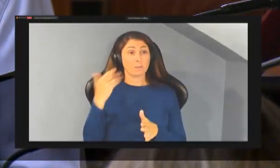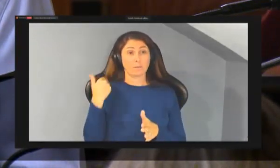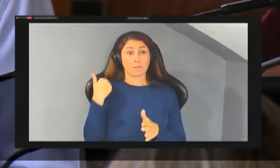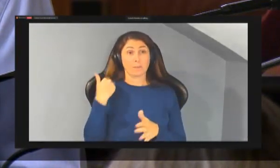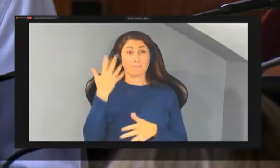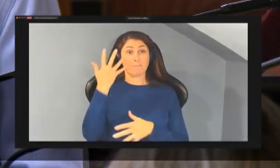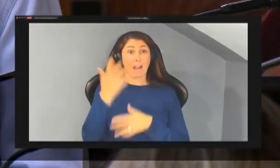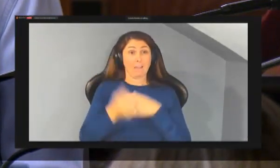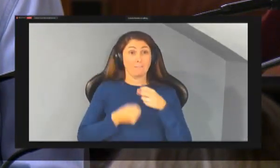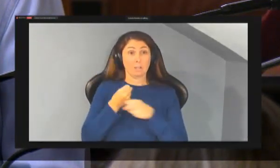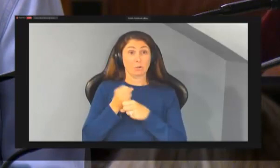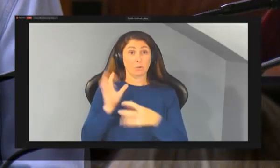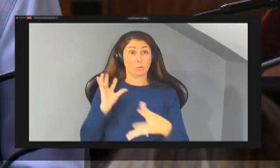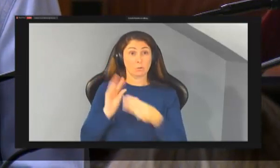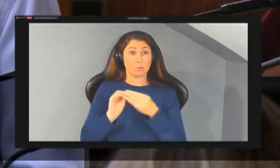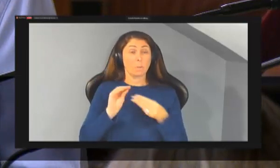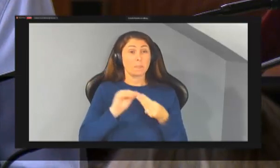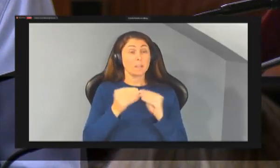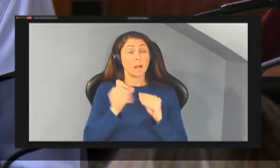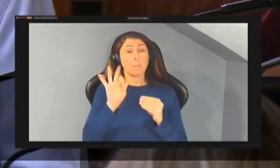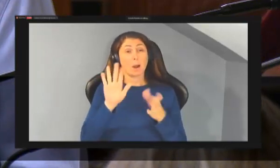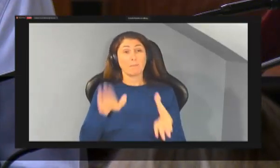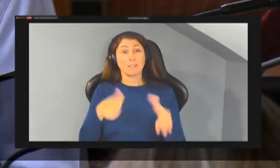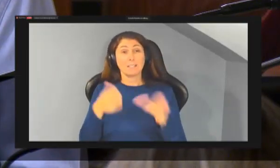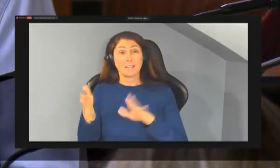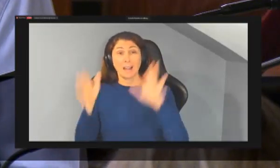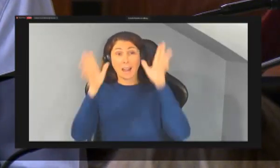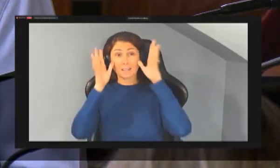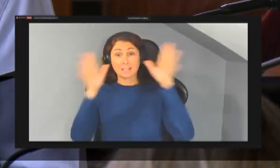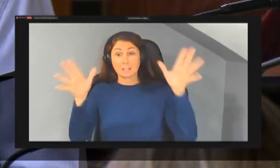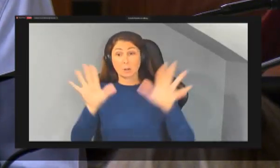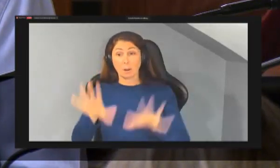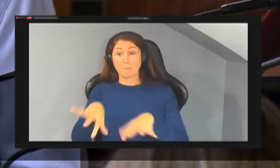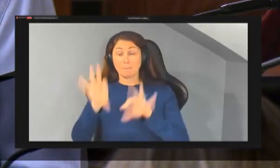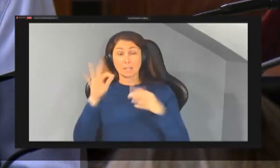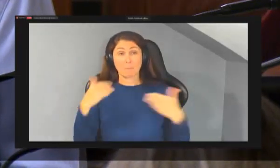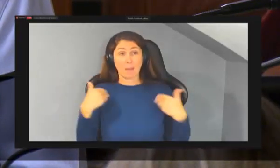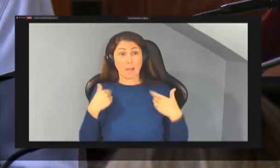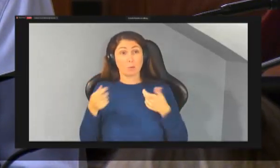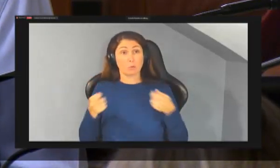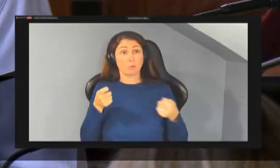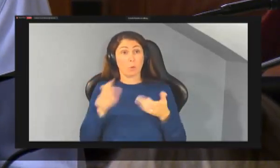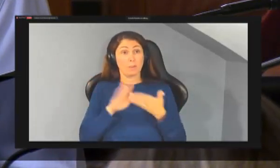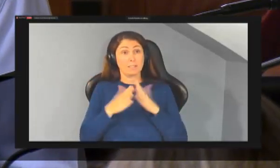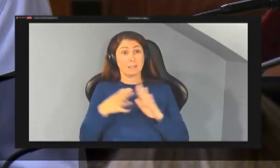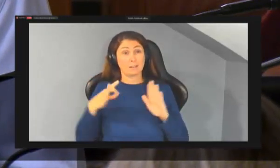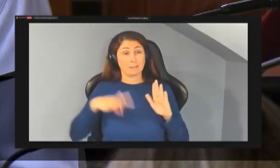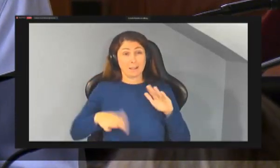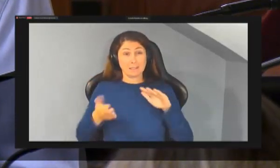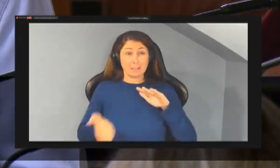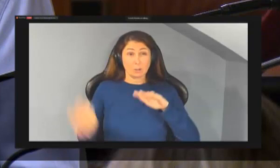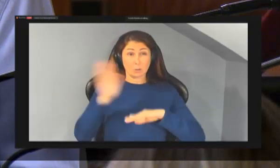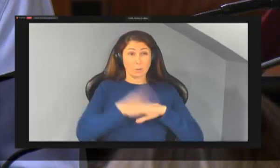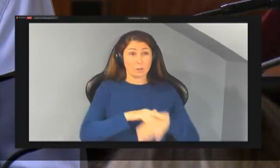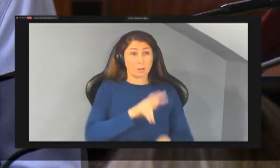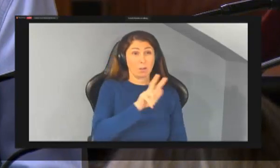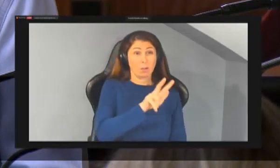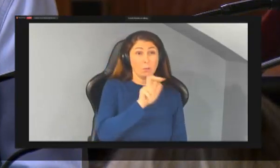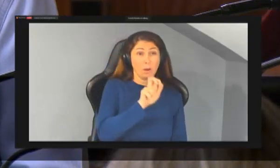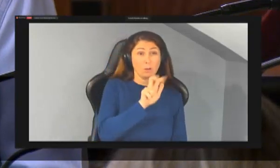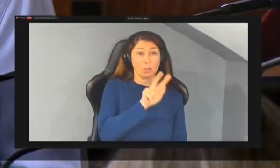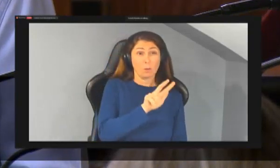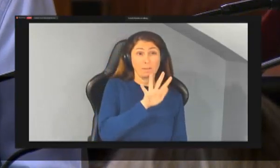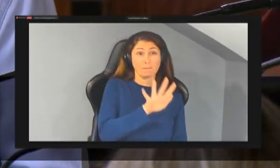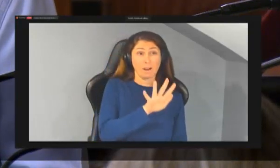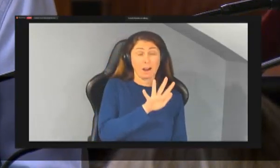5 years, the number of dead deer picked up by animal control in the city of Pittsburgh has increased from 335